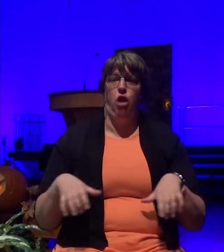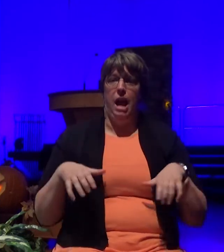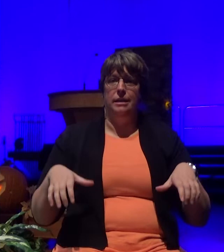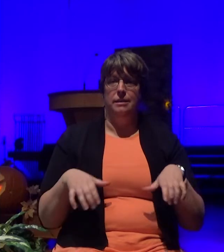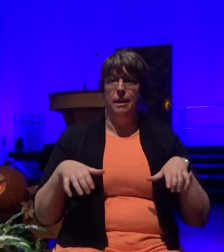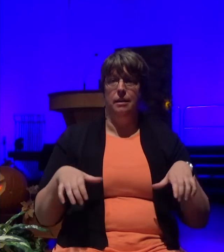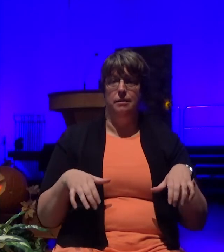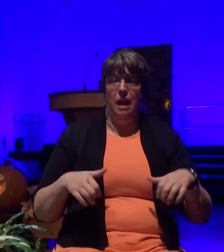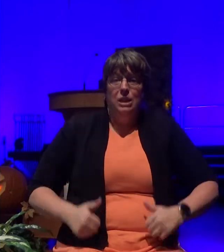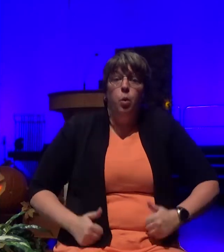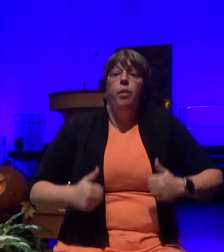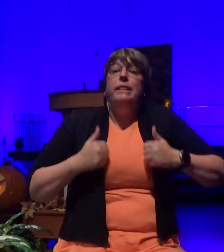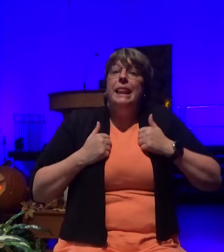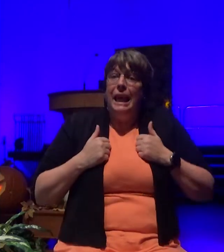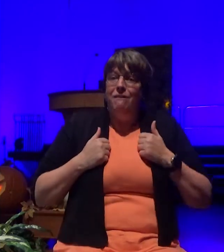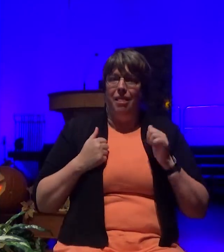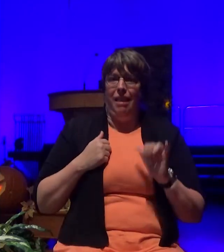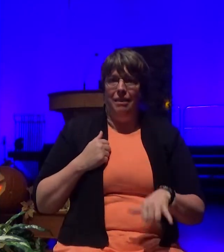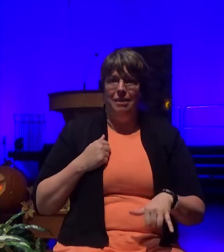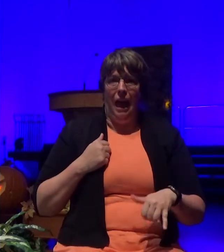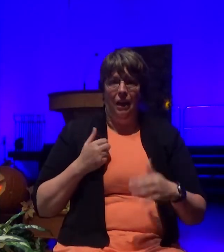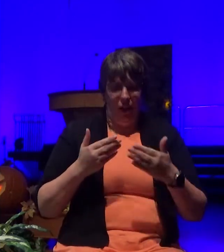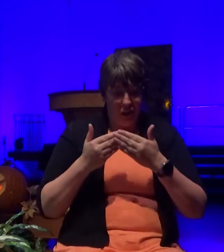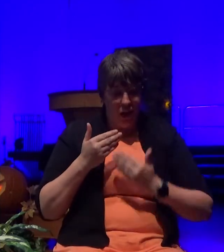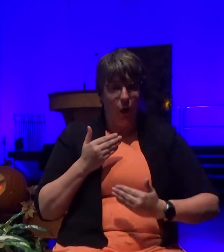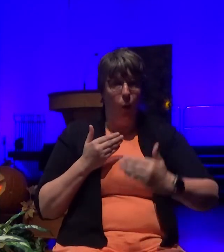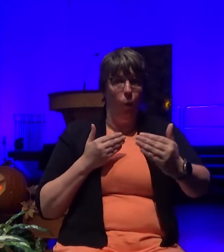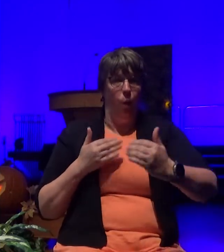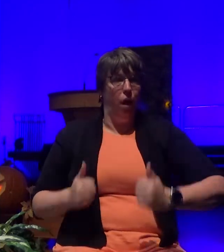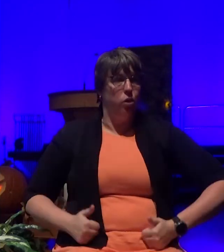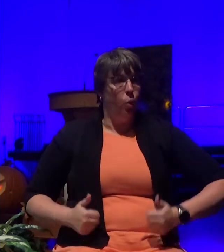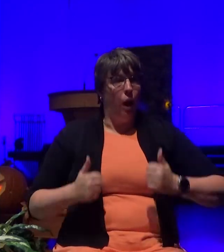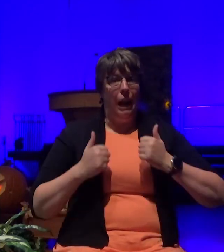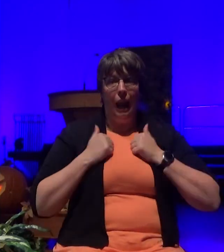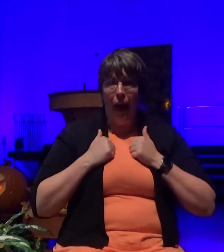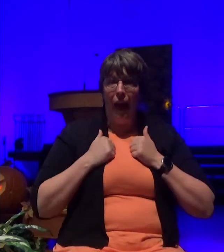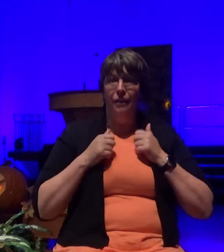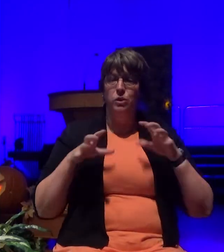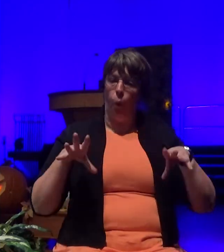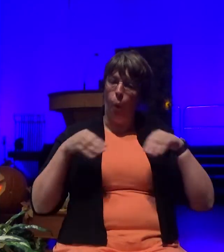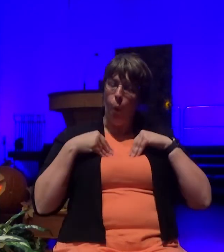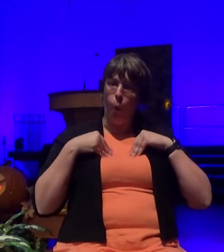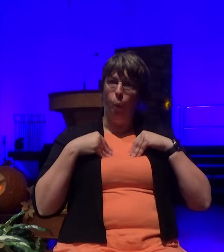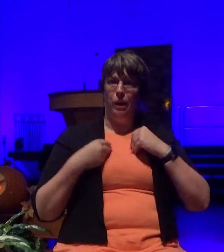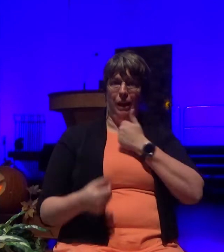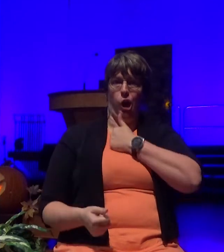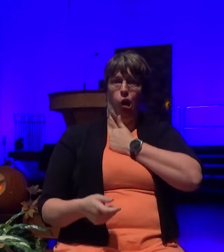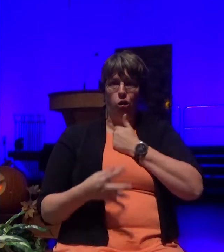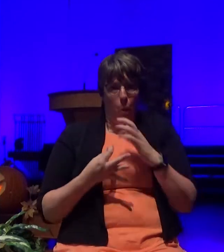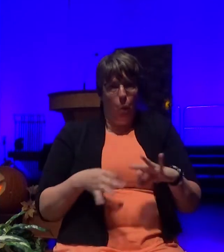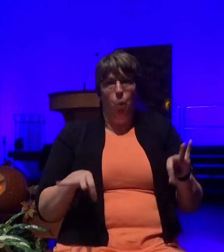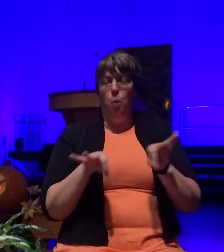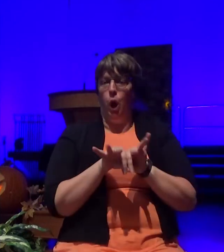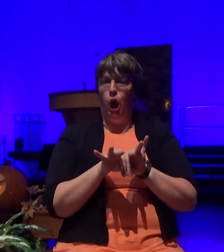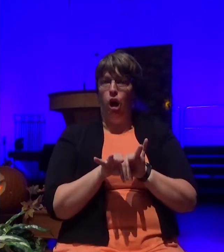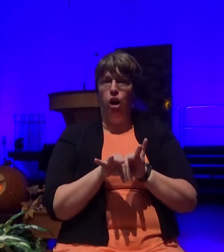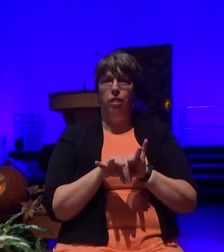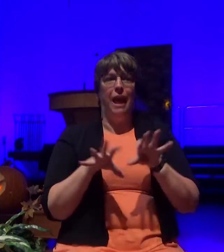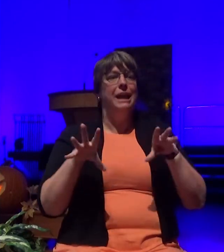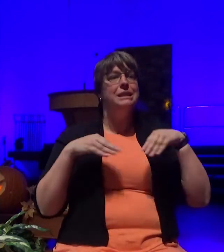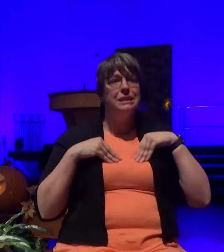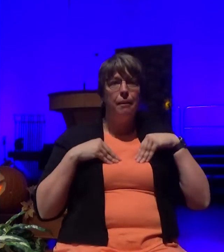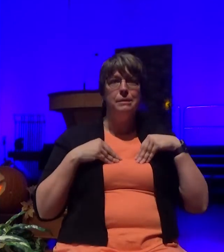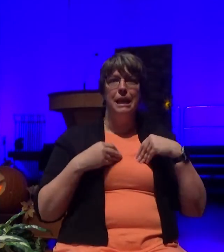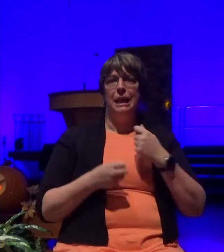that, and to walk through our lives owning our own worth, accepting and expressing ourselves.